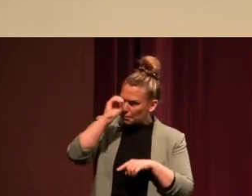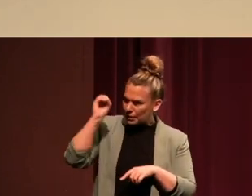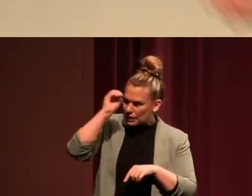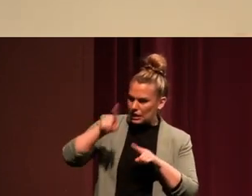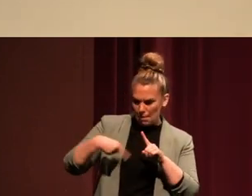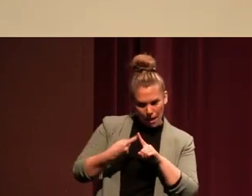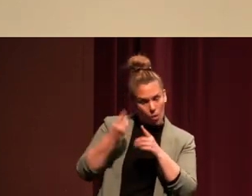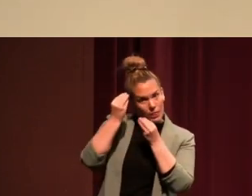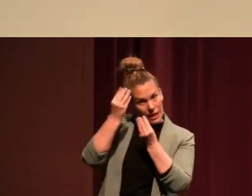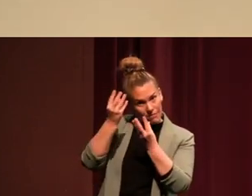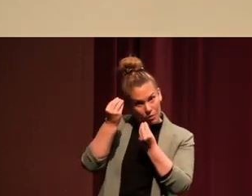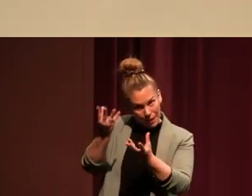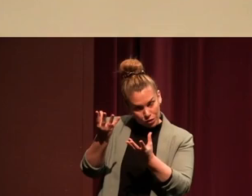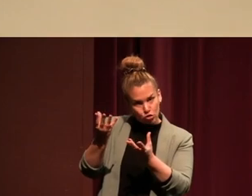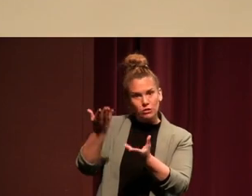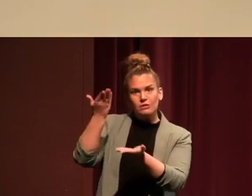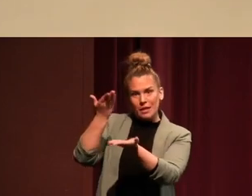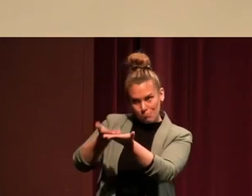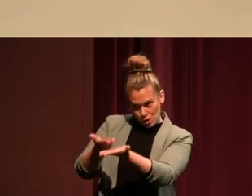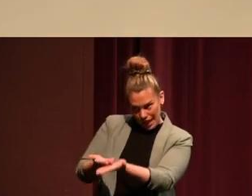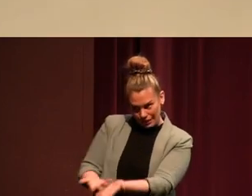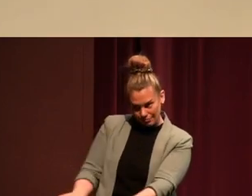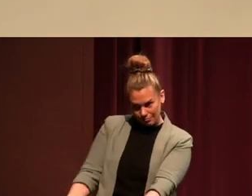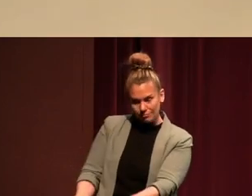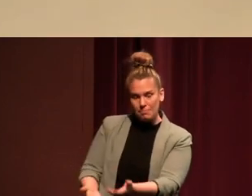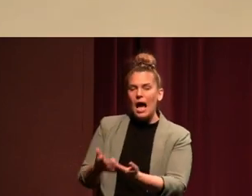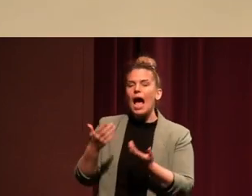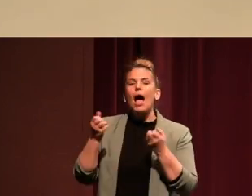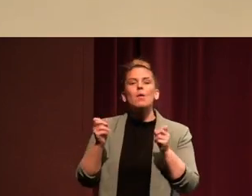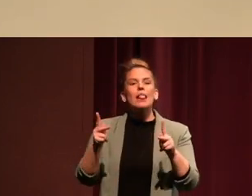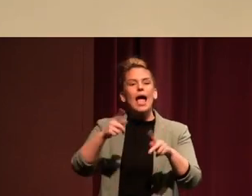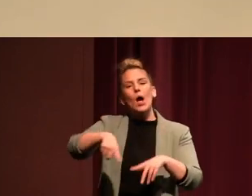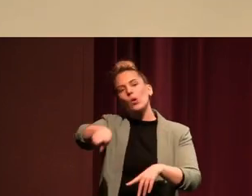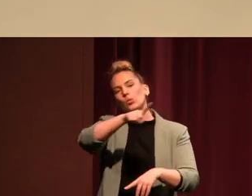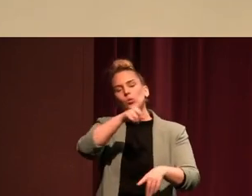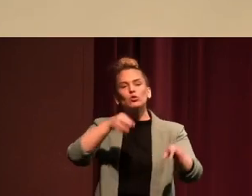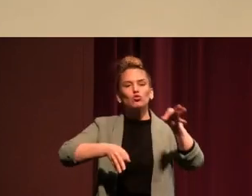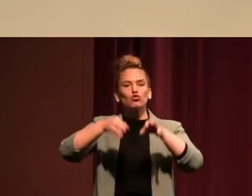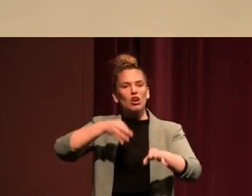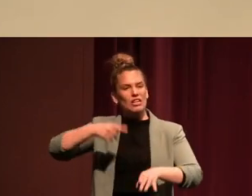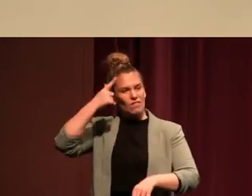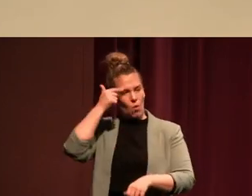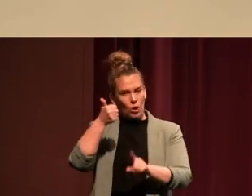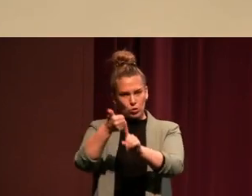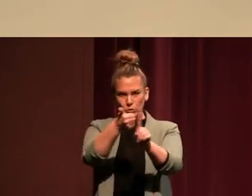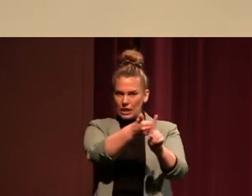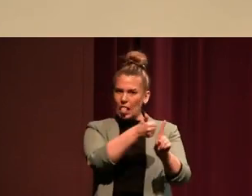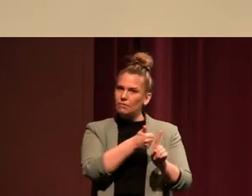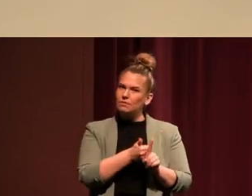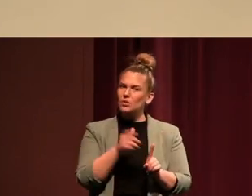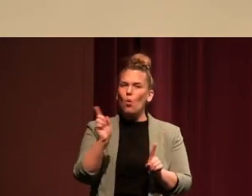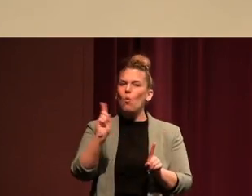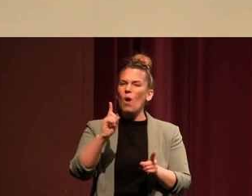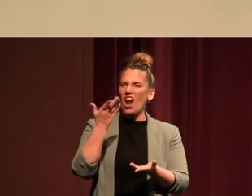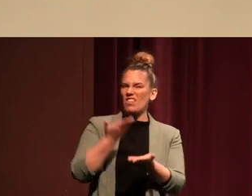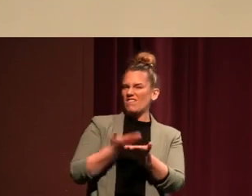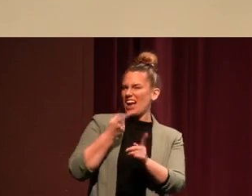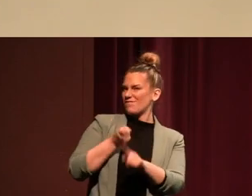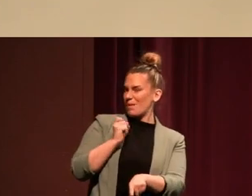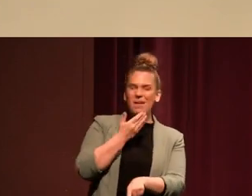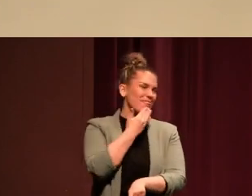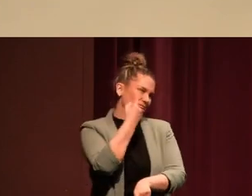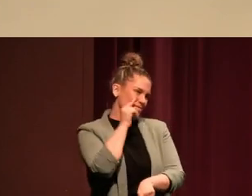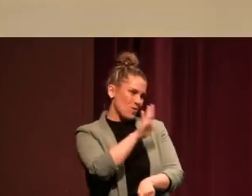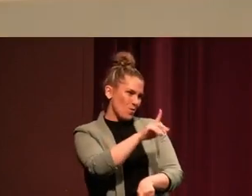the information I presented. I would just leave it to you all to judge for yourselves where those facts lie. Thanks for your